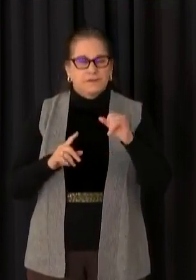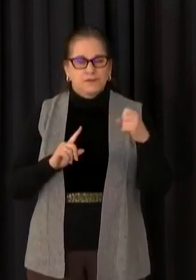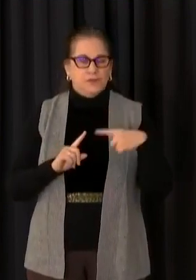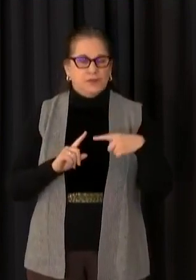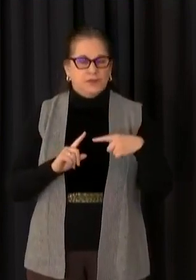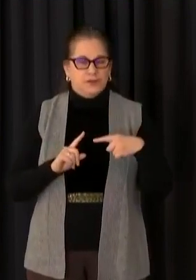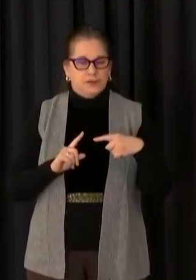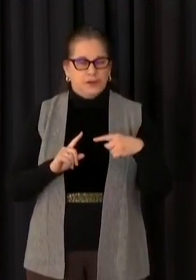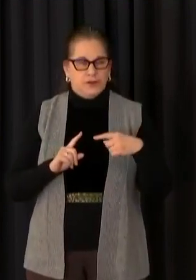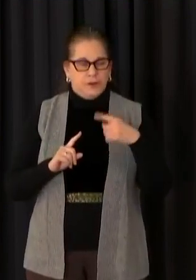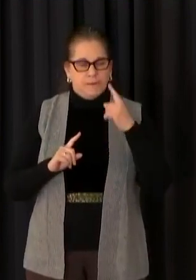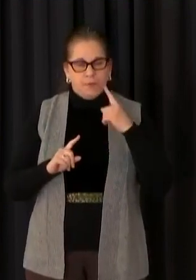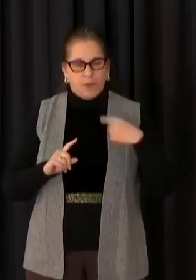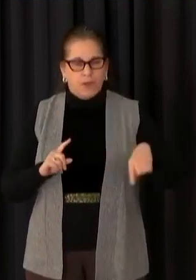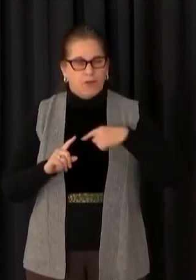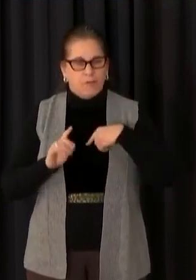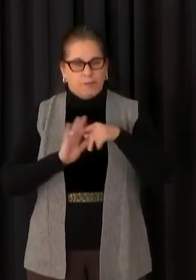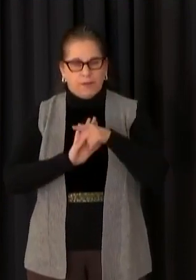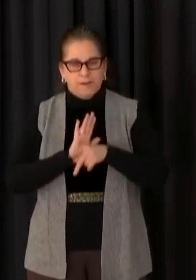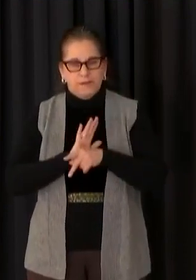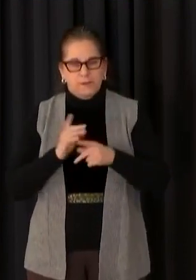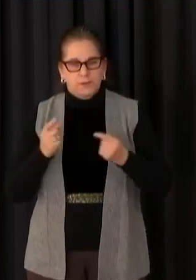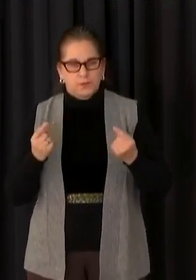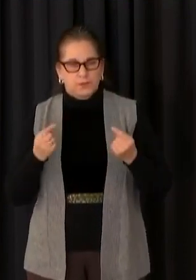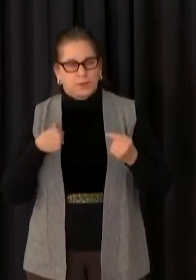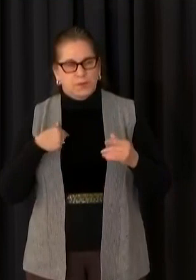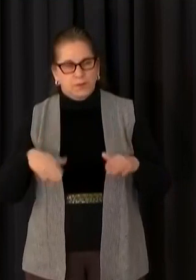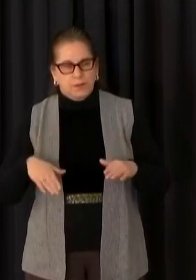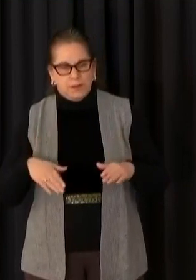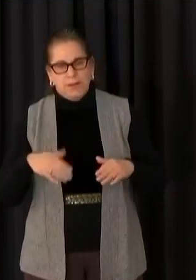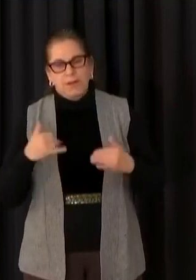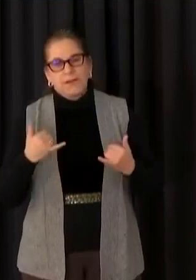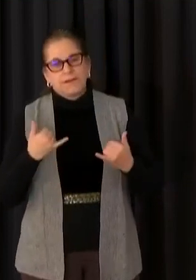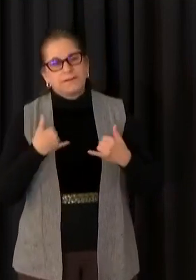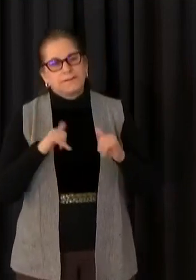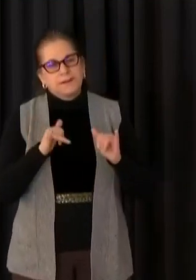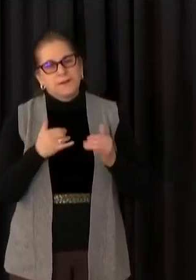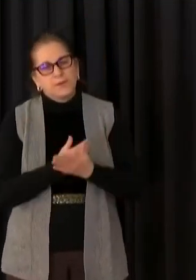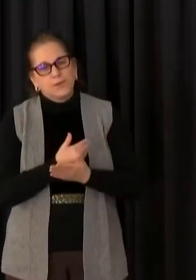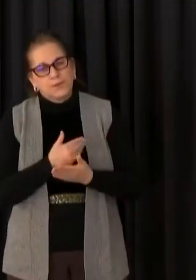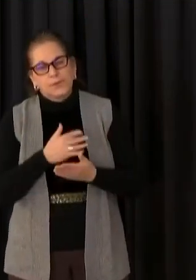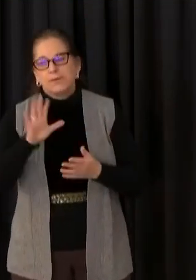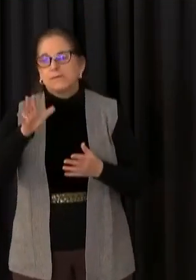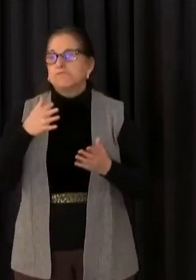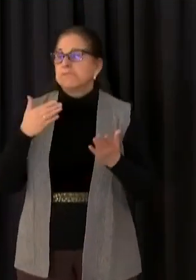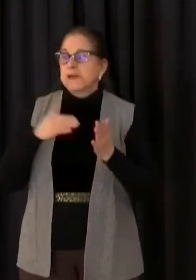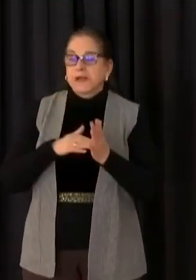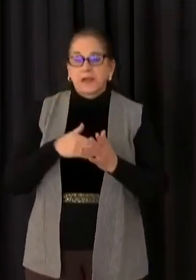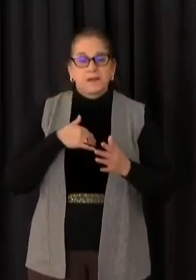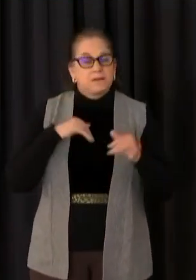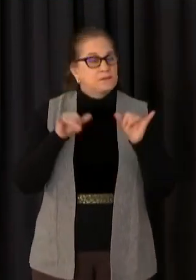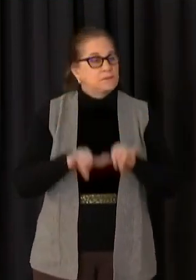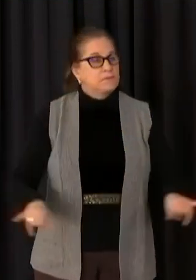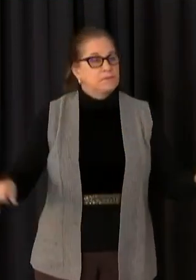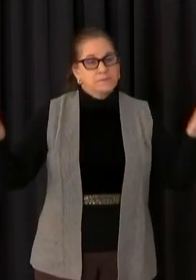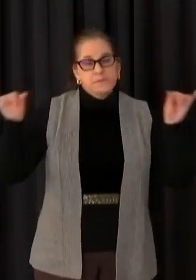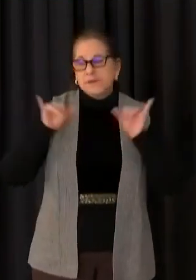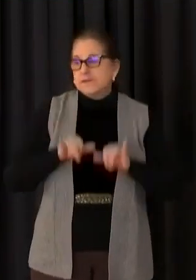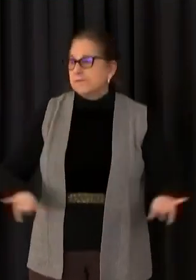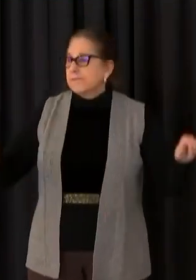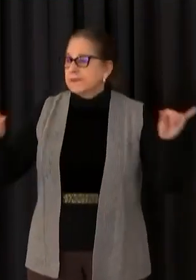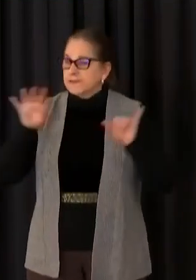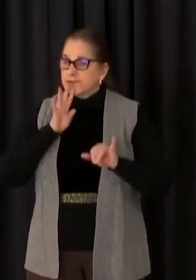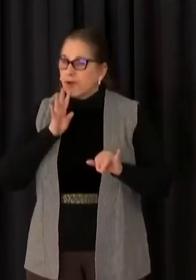of if you're going to detect it, but when. So we want people to, again, be wearing their mask, keeping 6 feet of distance from